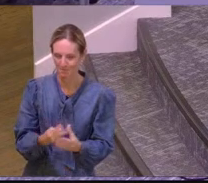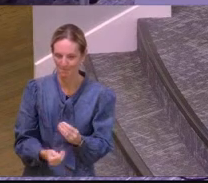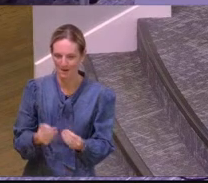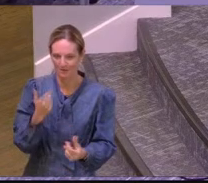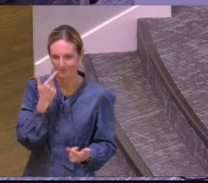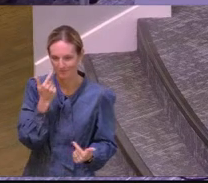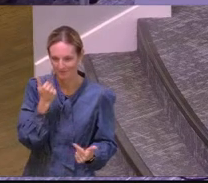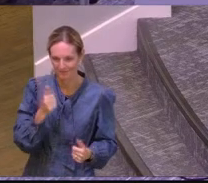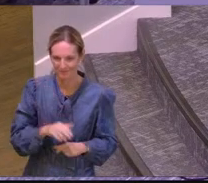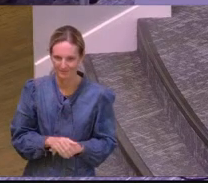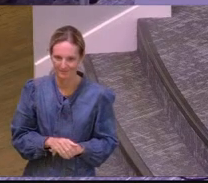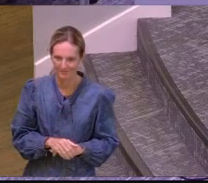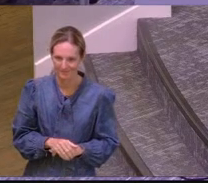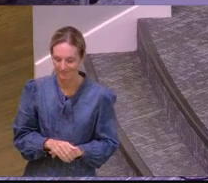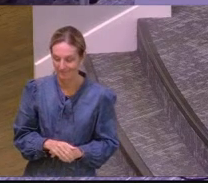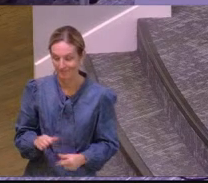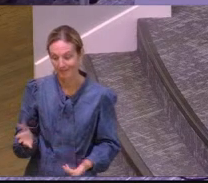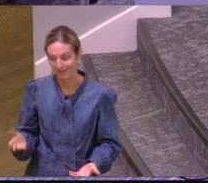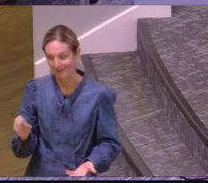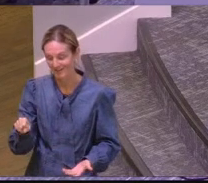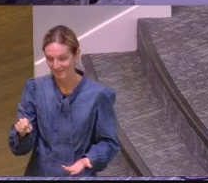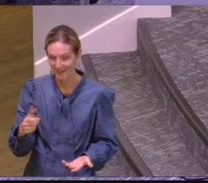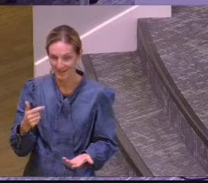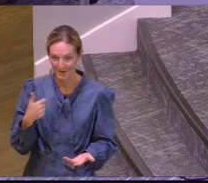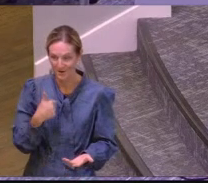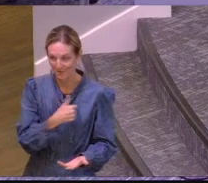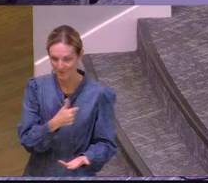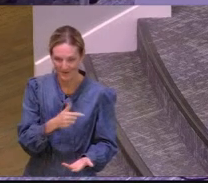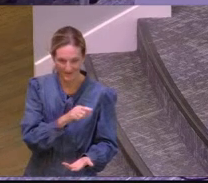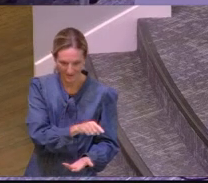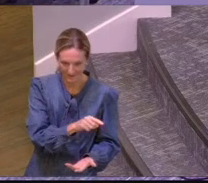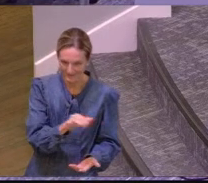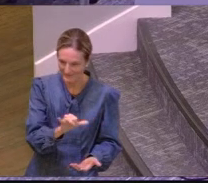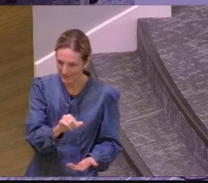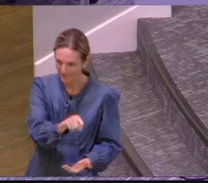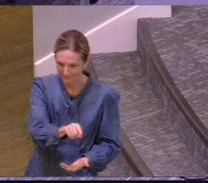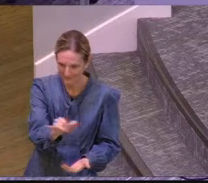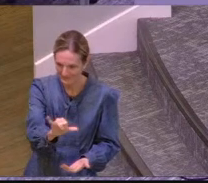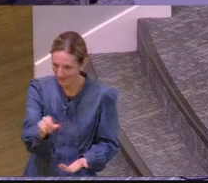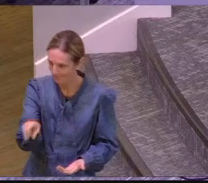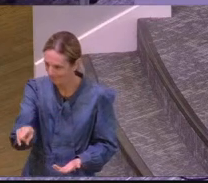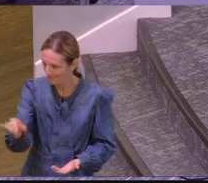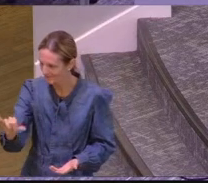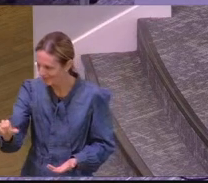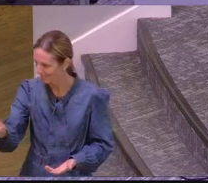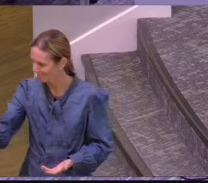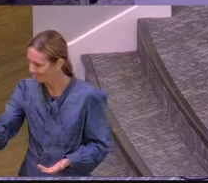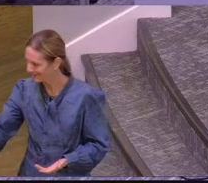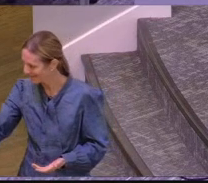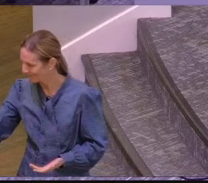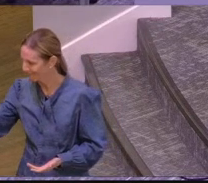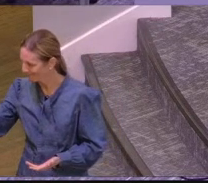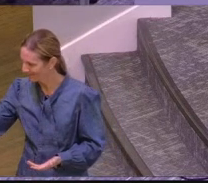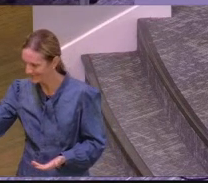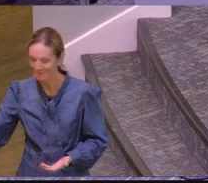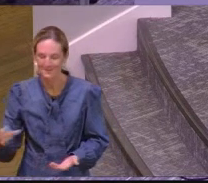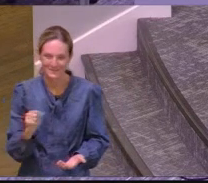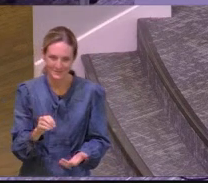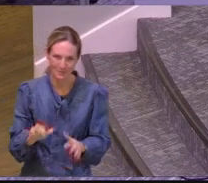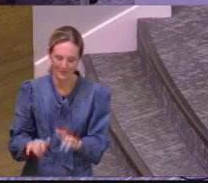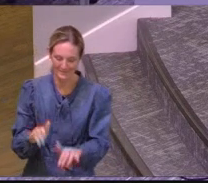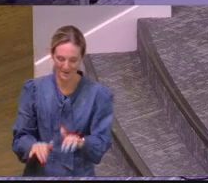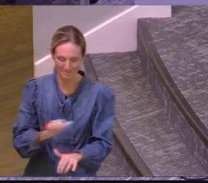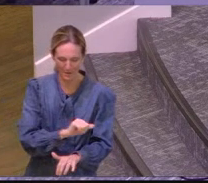the exact same things. So we think we've captured your thoughts, and this provides us with some